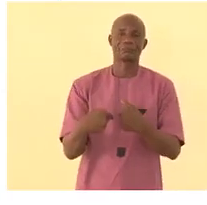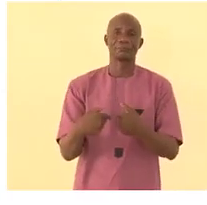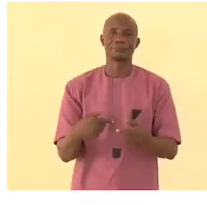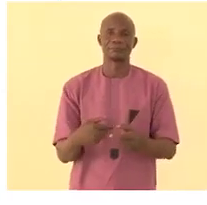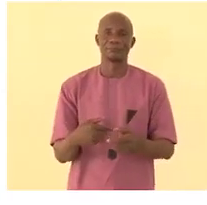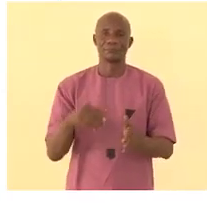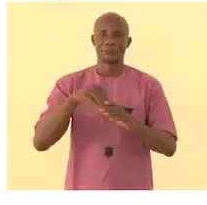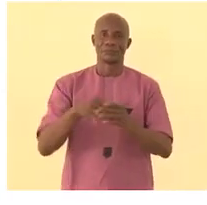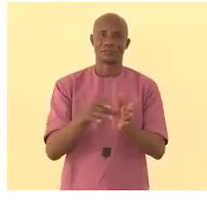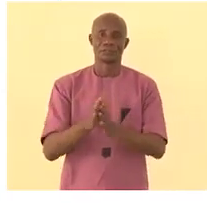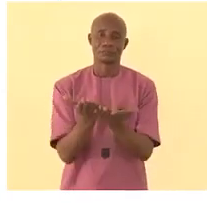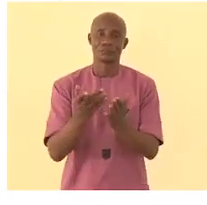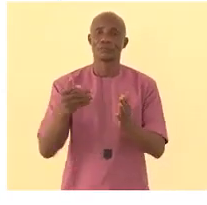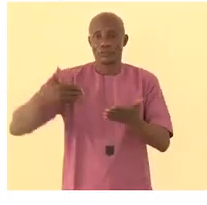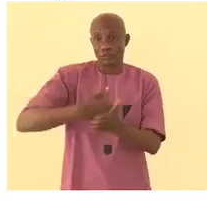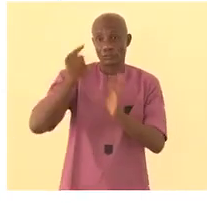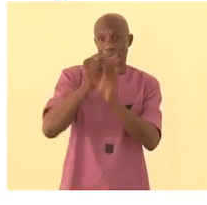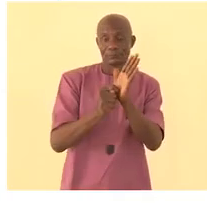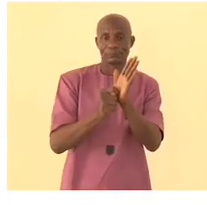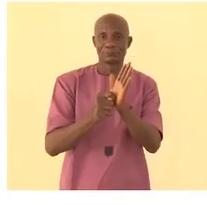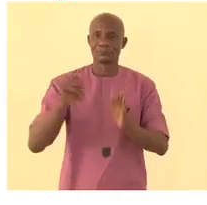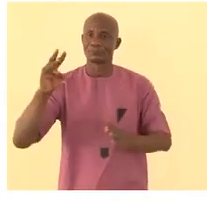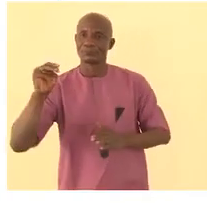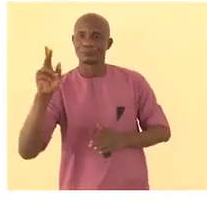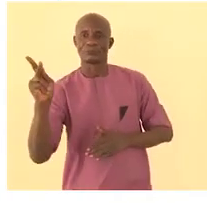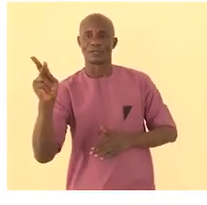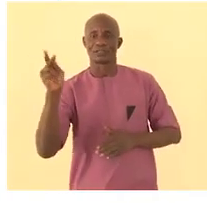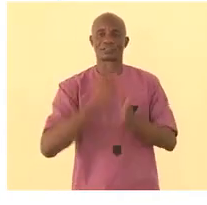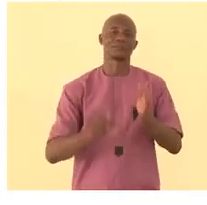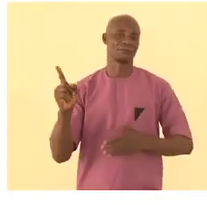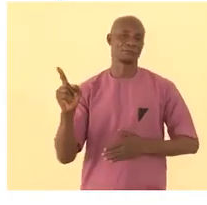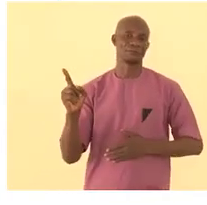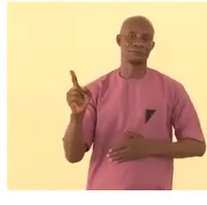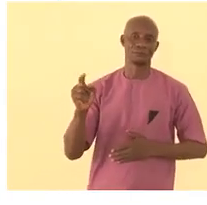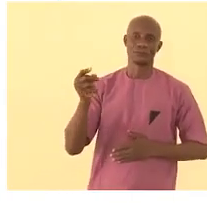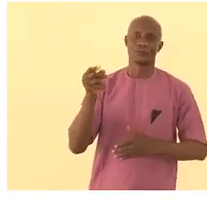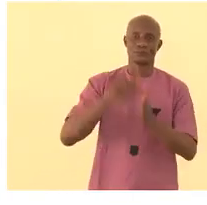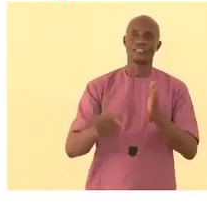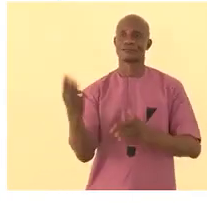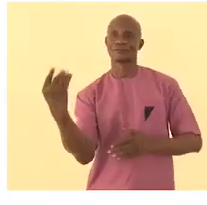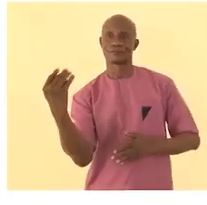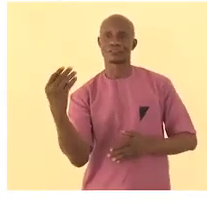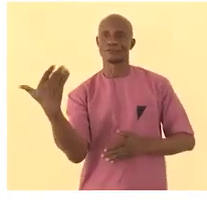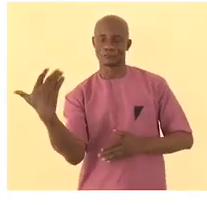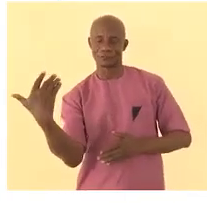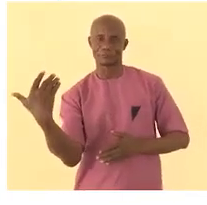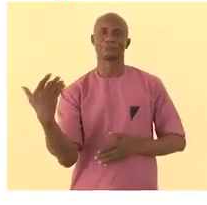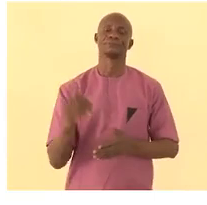passages of the New Testament. Mark chapter 1, verse 14